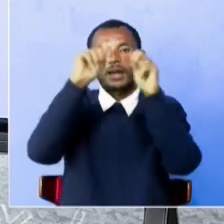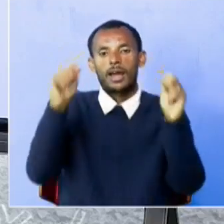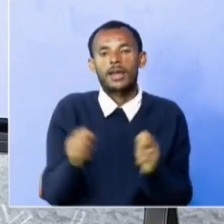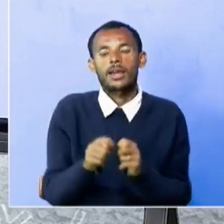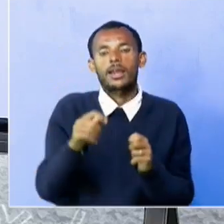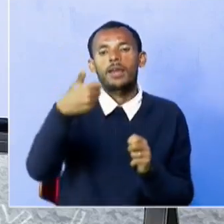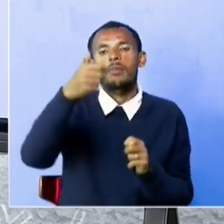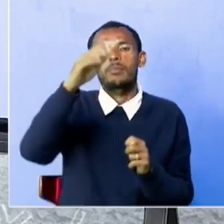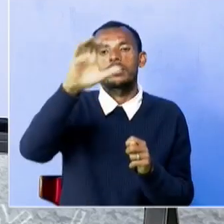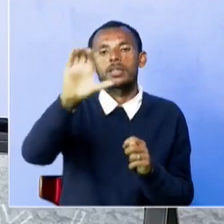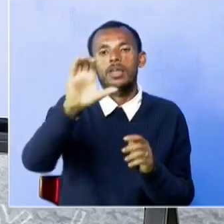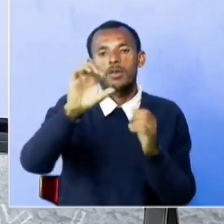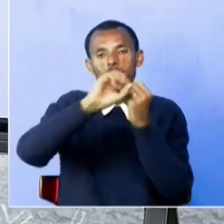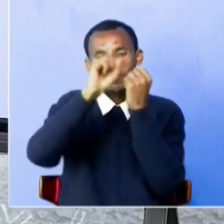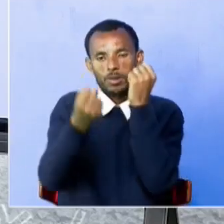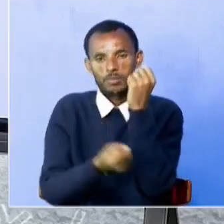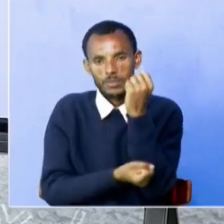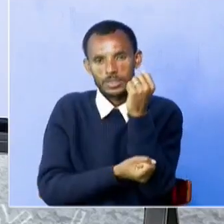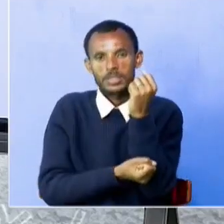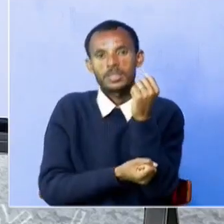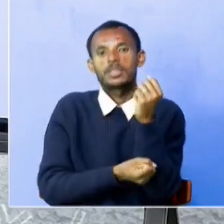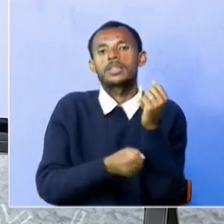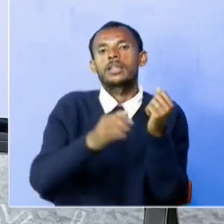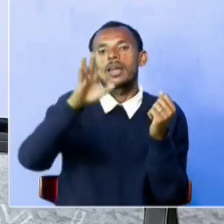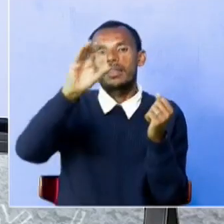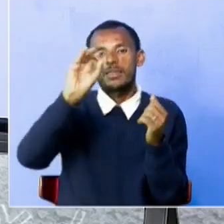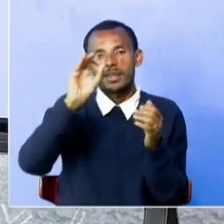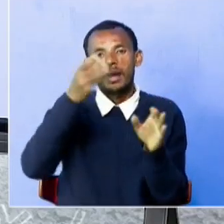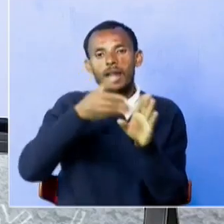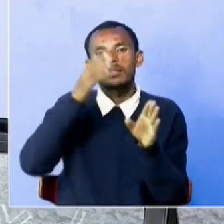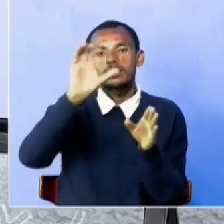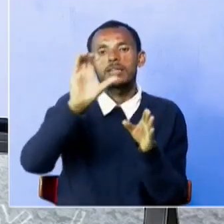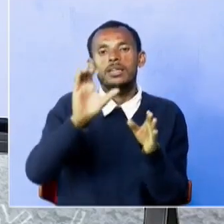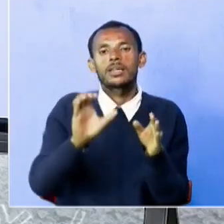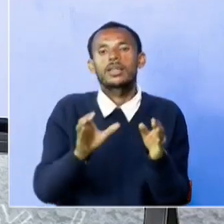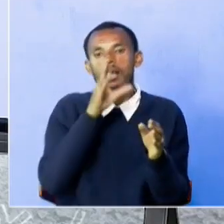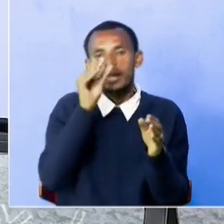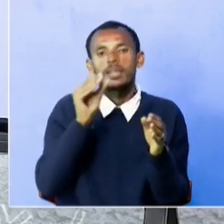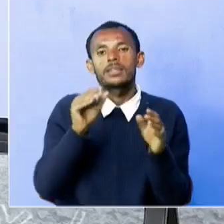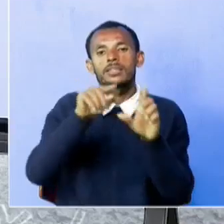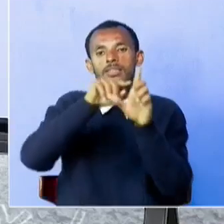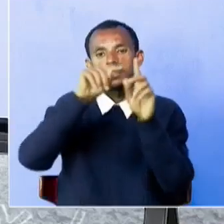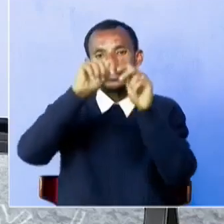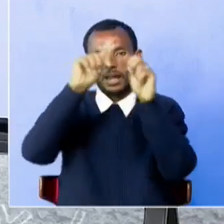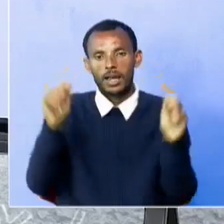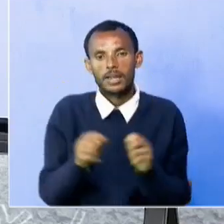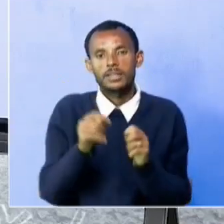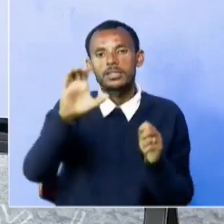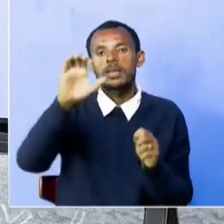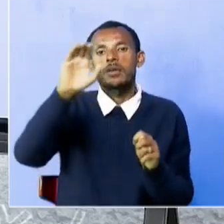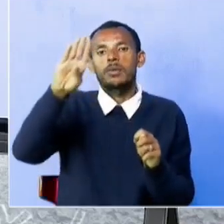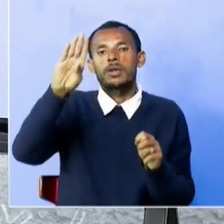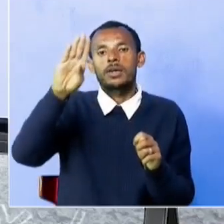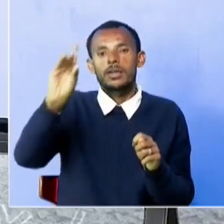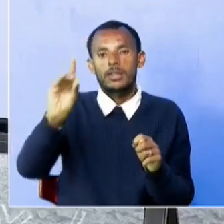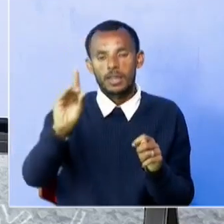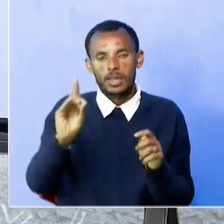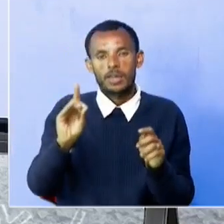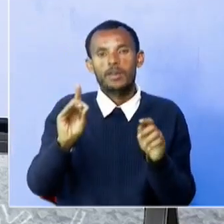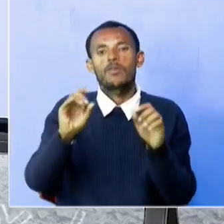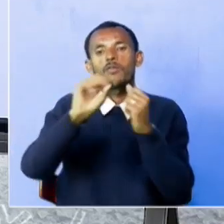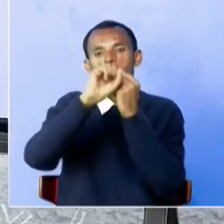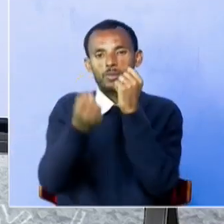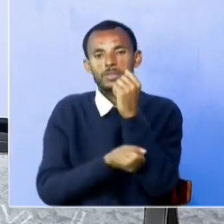ABC forms 90 degree at C, and triangle CBD forms 90 degree at D.